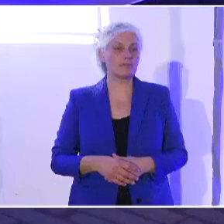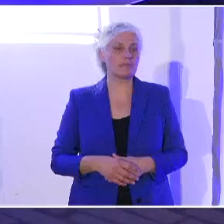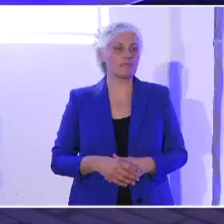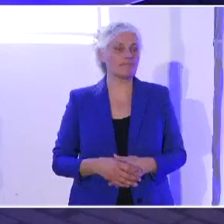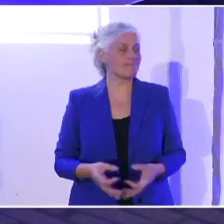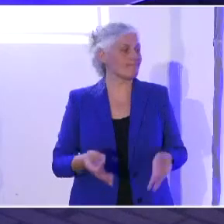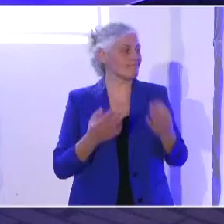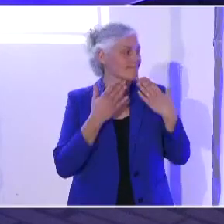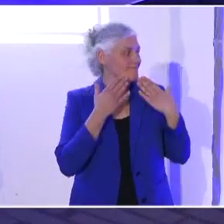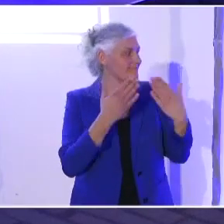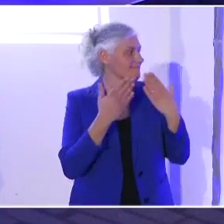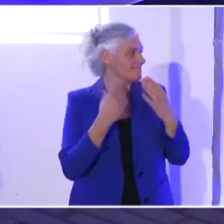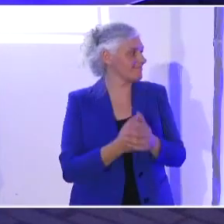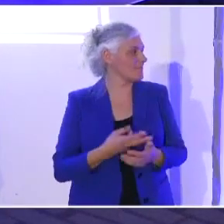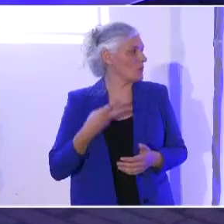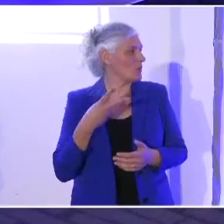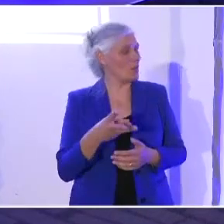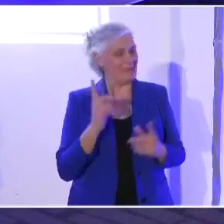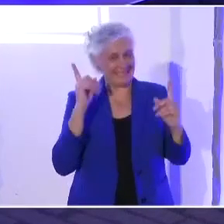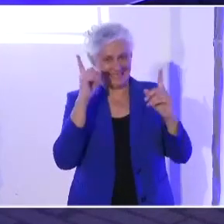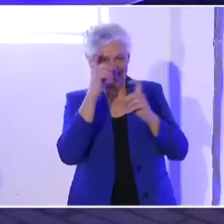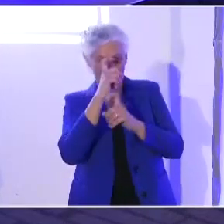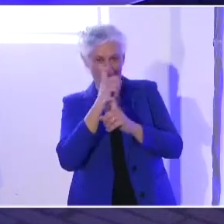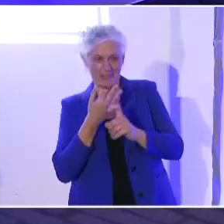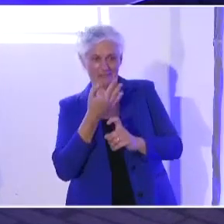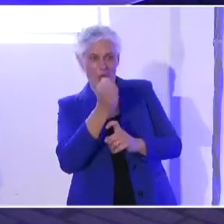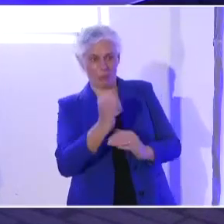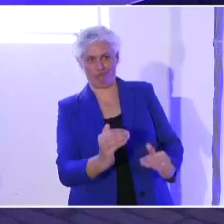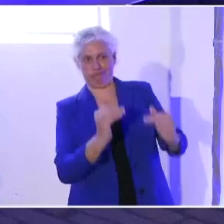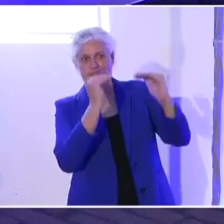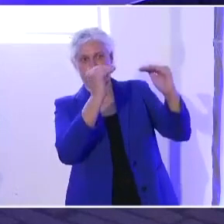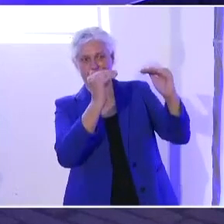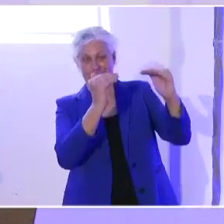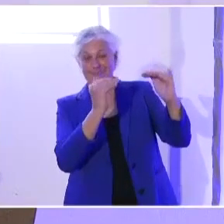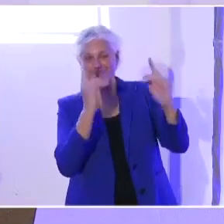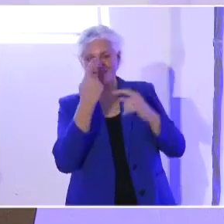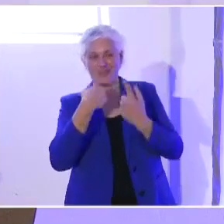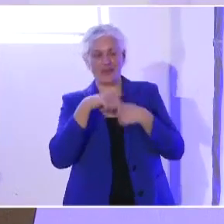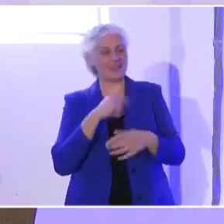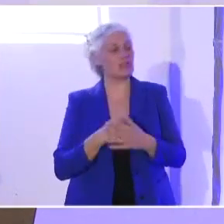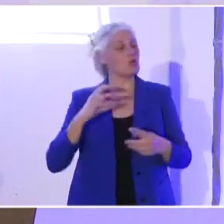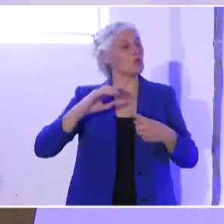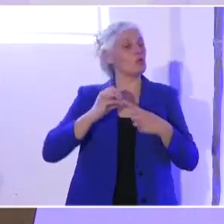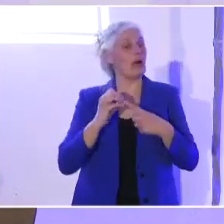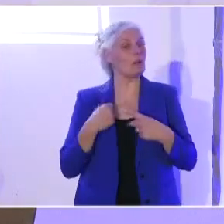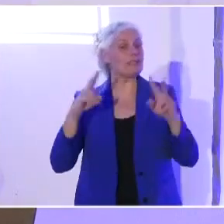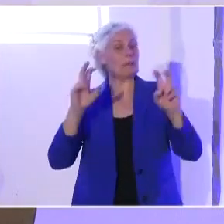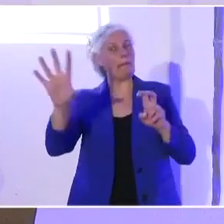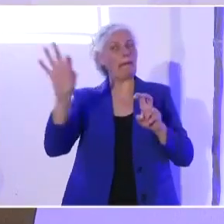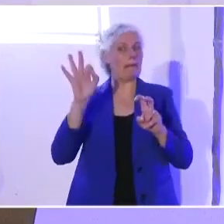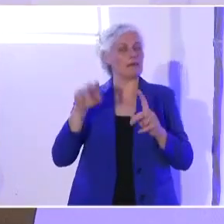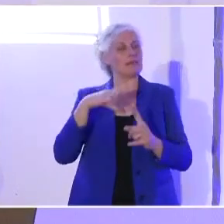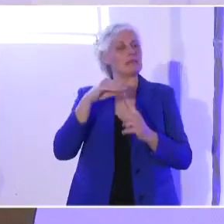Great, thanks, Philip and Oisin. That's going to be a very difficult act to follow, but we'll try. So when we were trying to come up with a topic for this